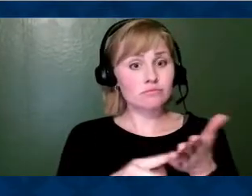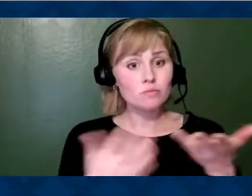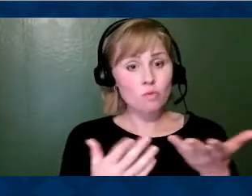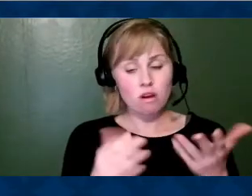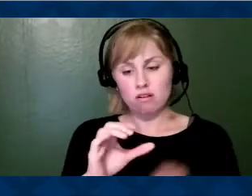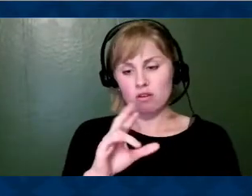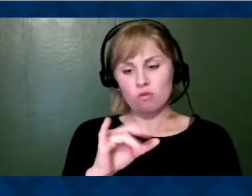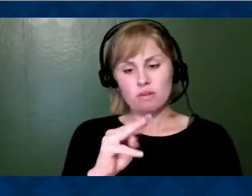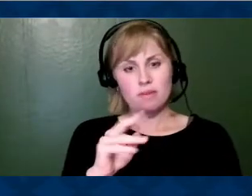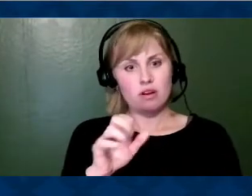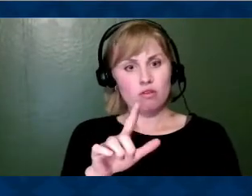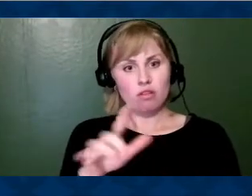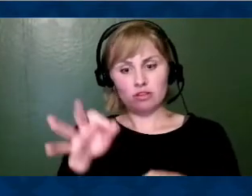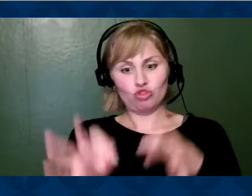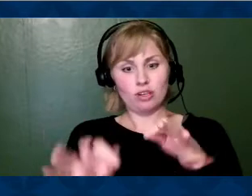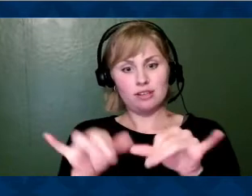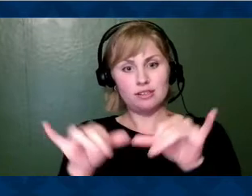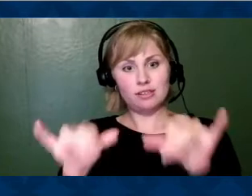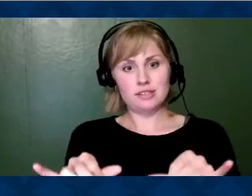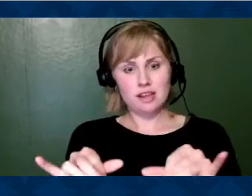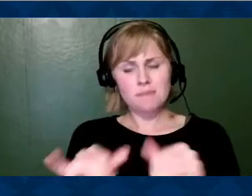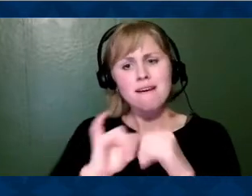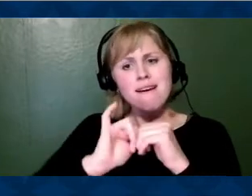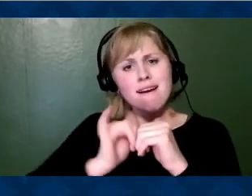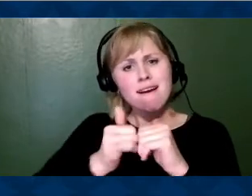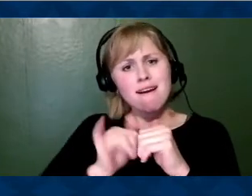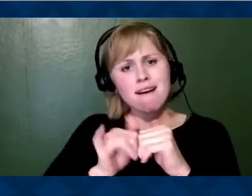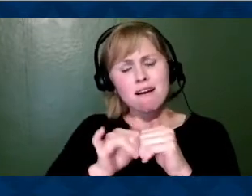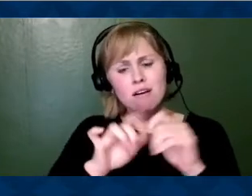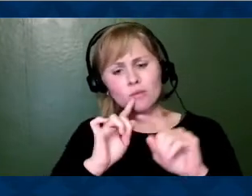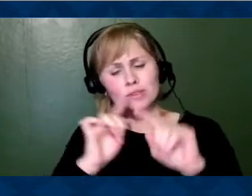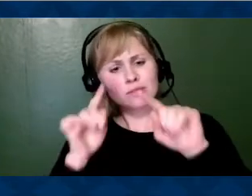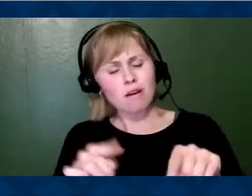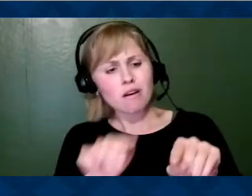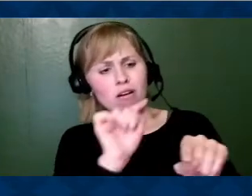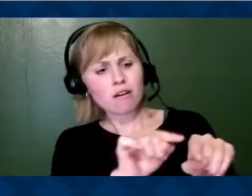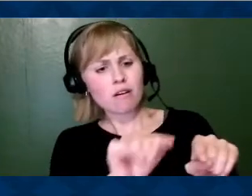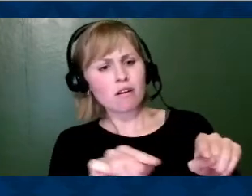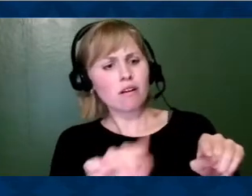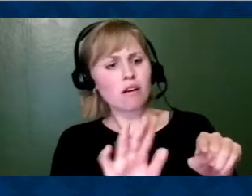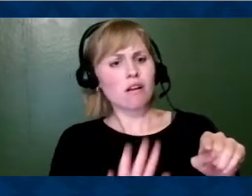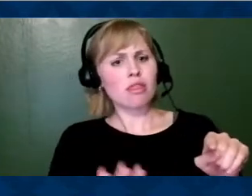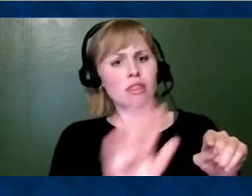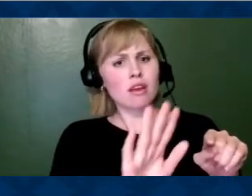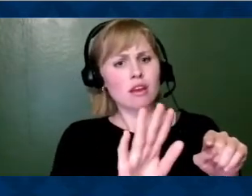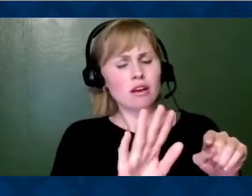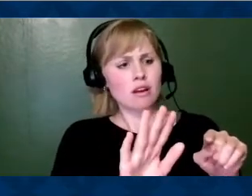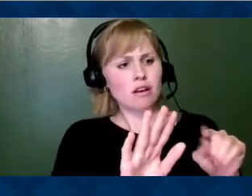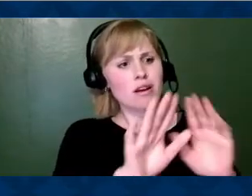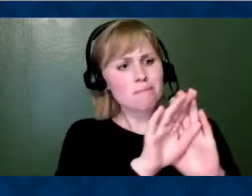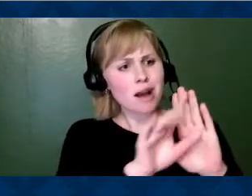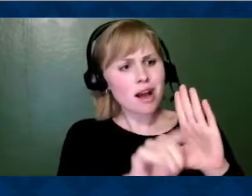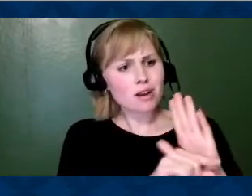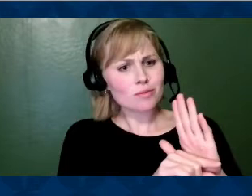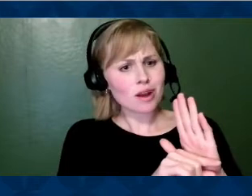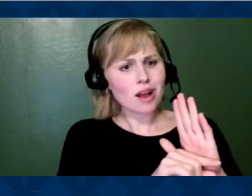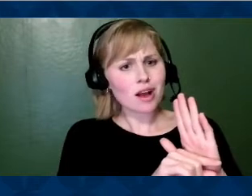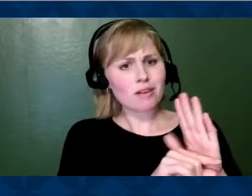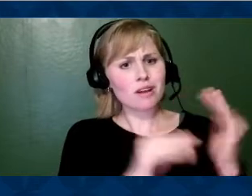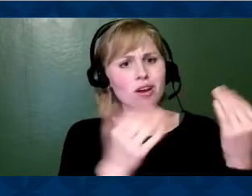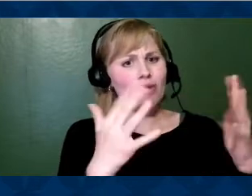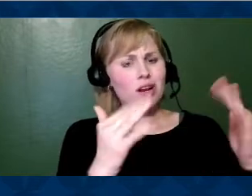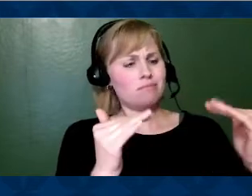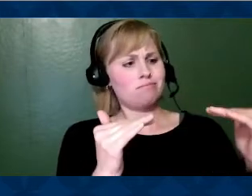should respond to crimes committed by people from disadvantaged backgrounds, which is a very broad and